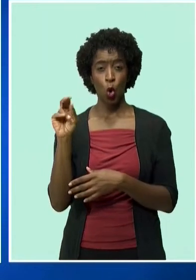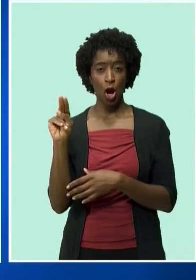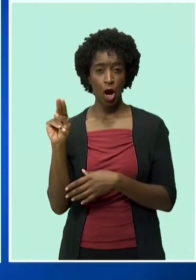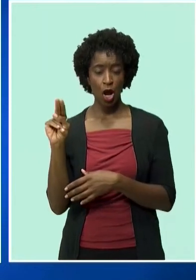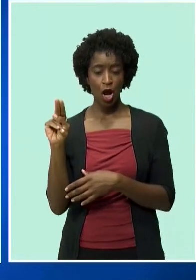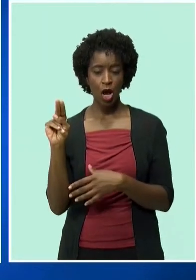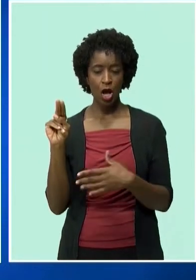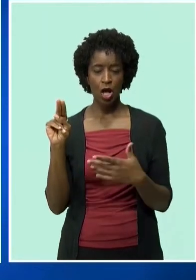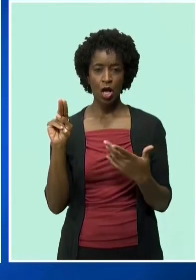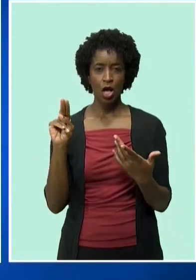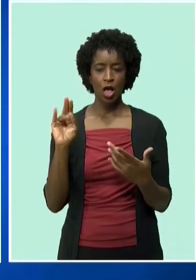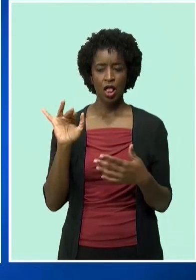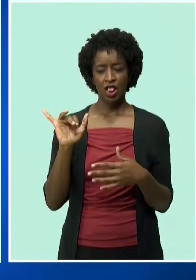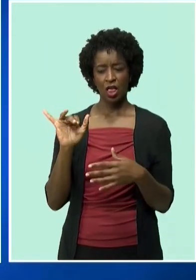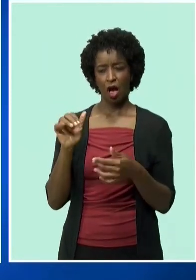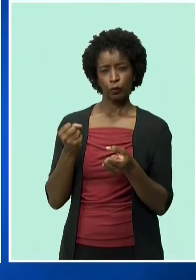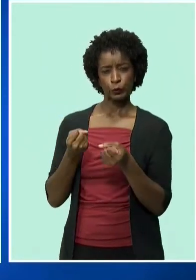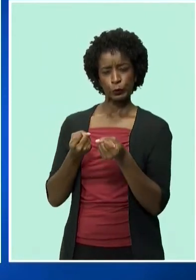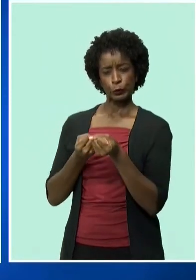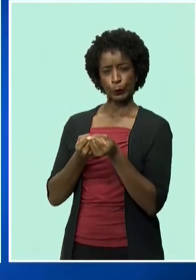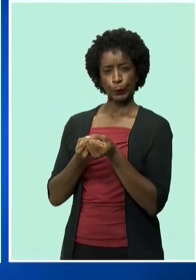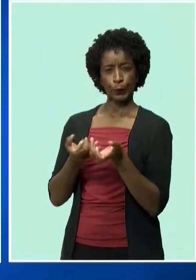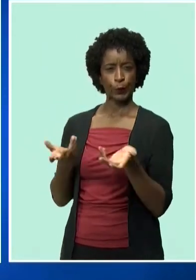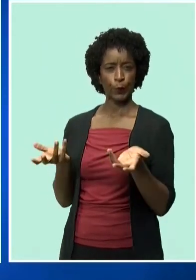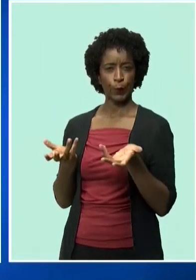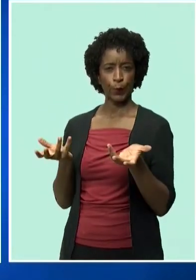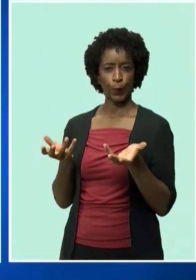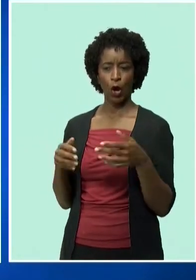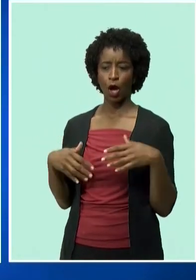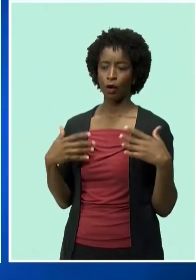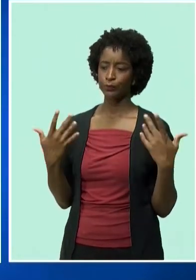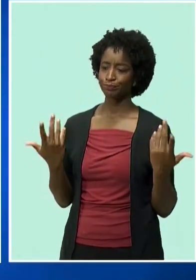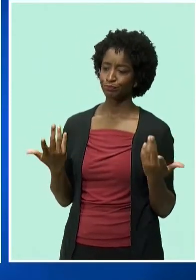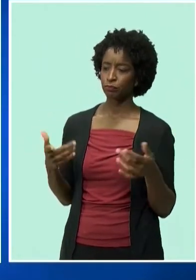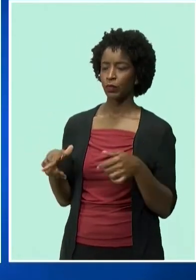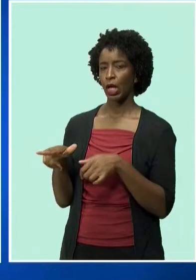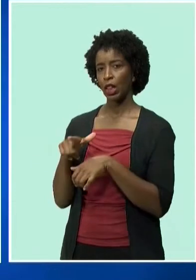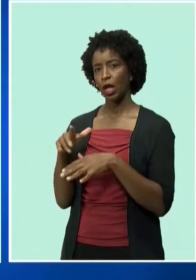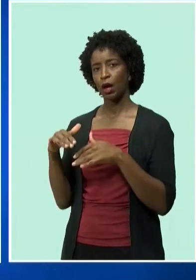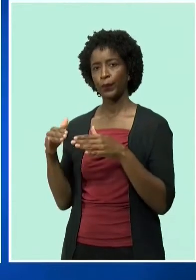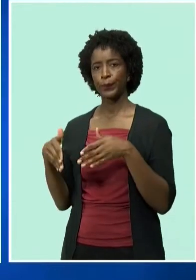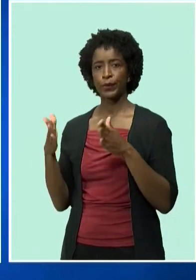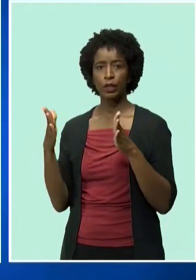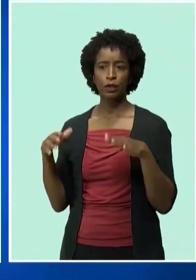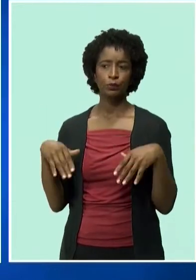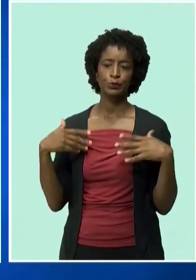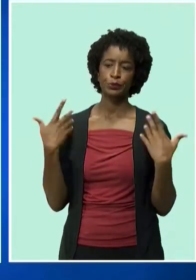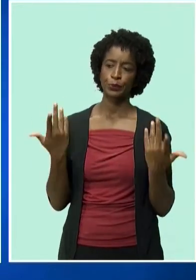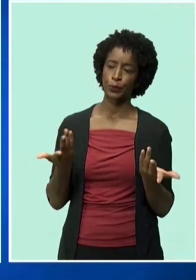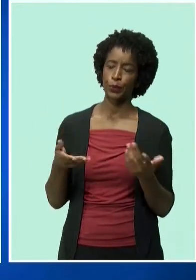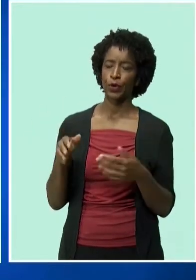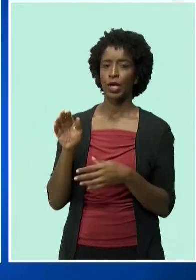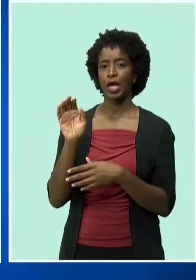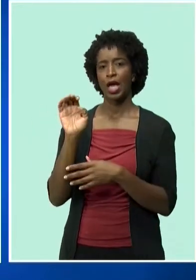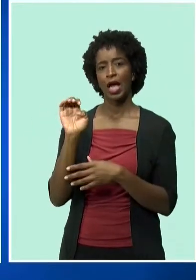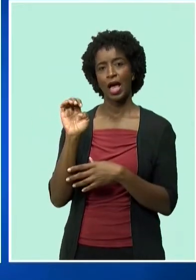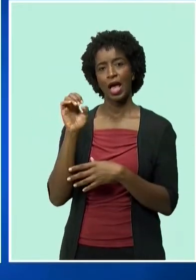or backed by an underlying portfolio of equities and bonds and whatnot,